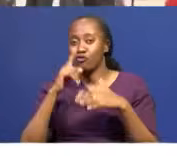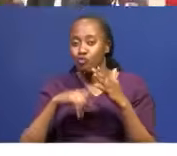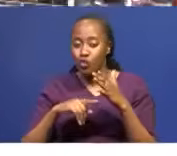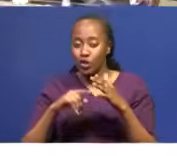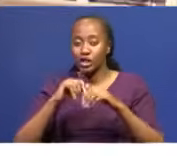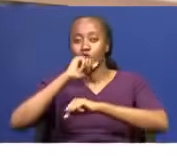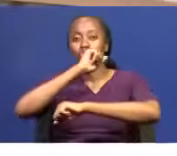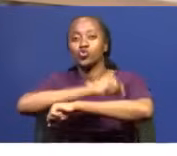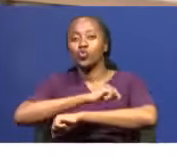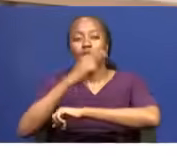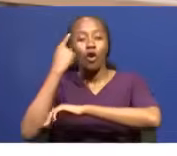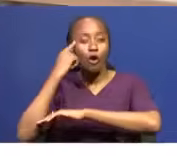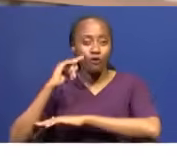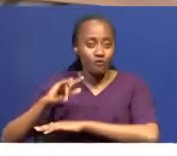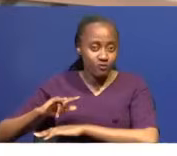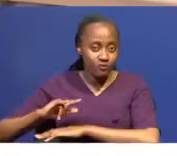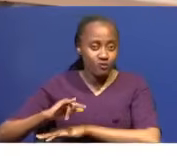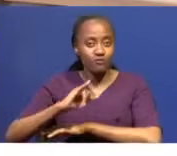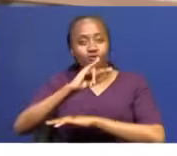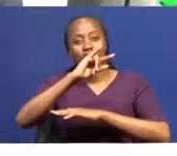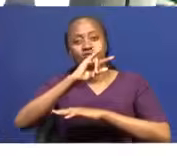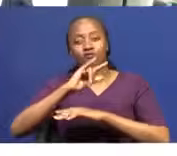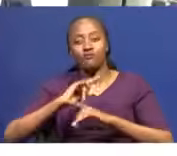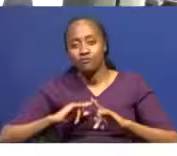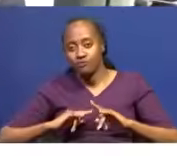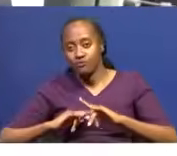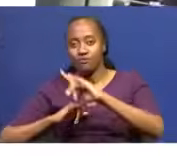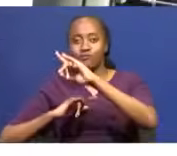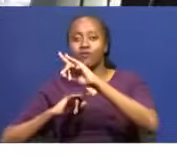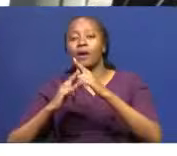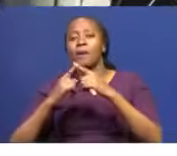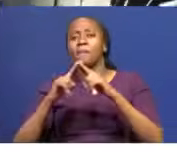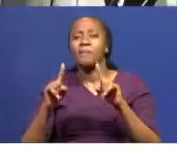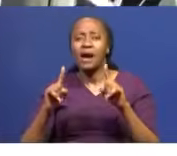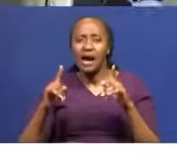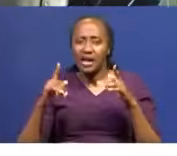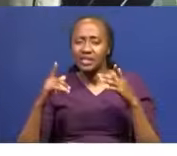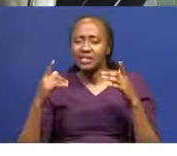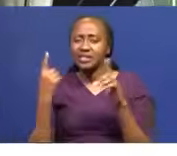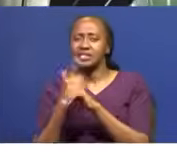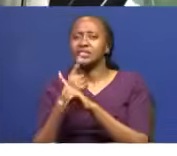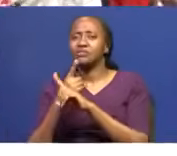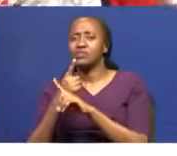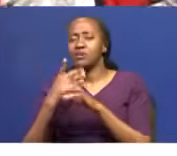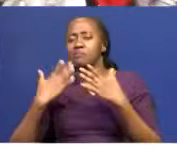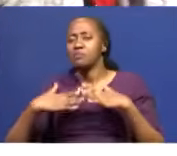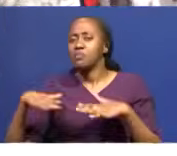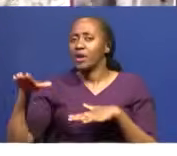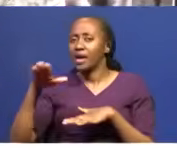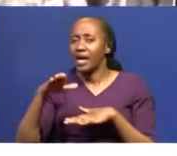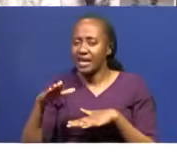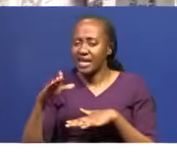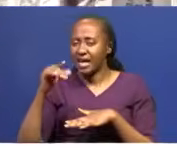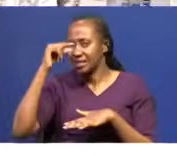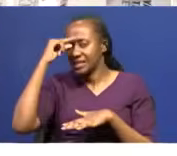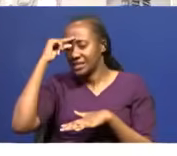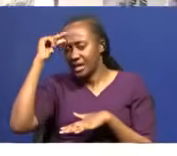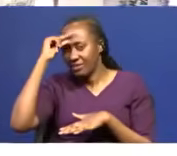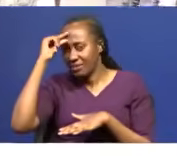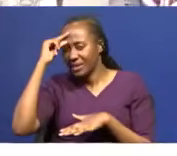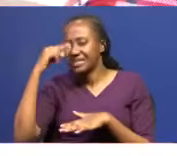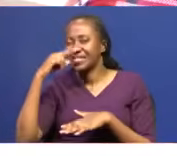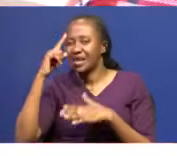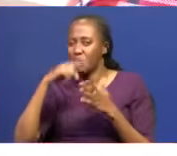Flying. However, according to Ololoitikoshi residents, the facility has failed to meet agreements they struck 9